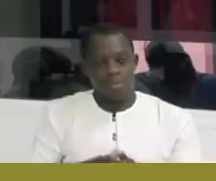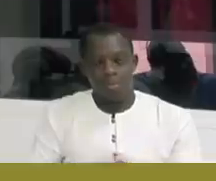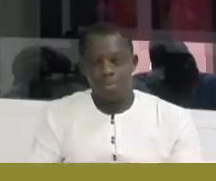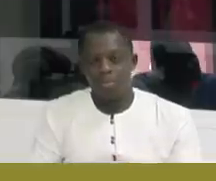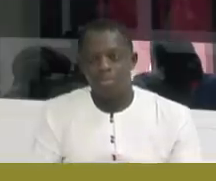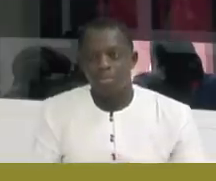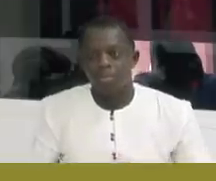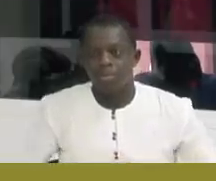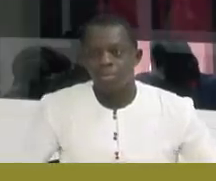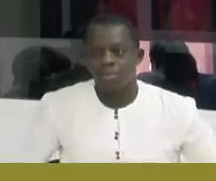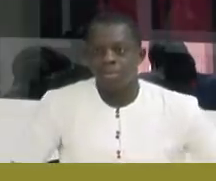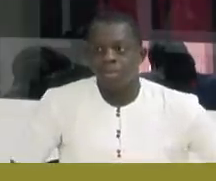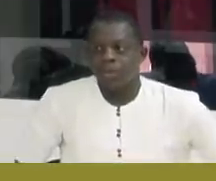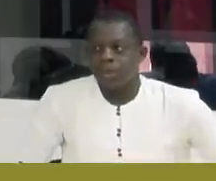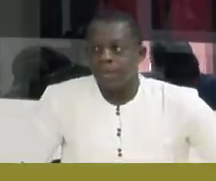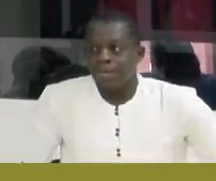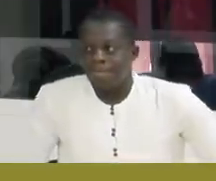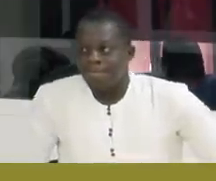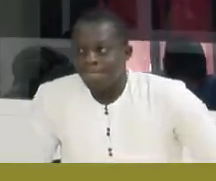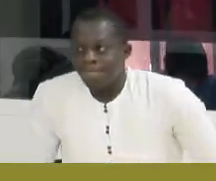take my leave. Yes, sir. Thank you.